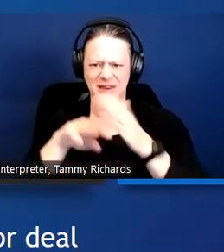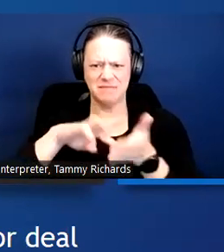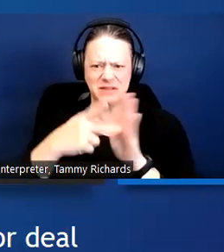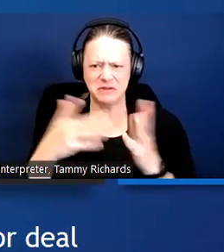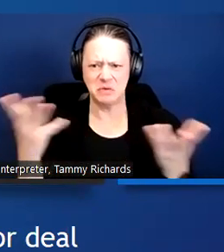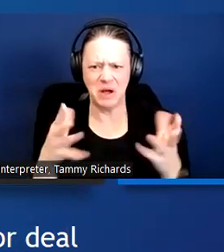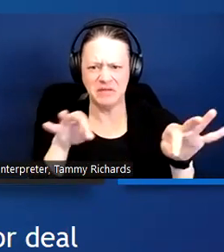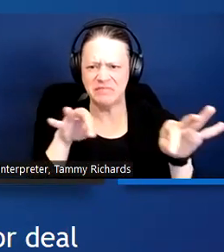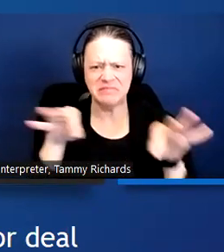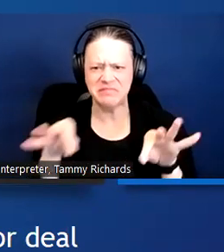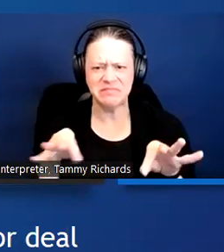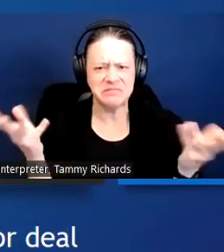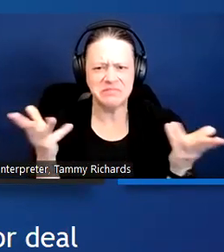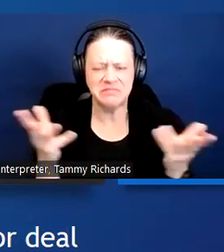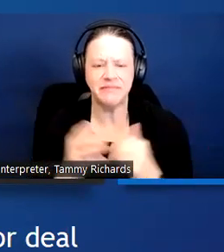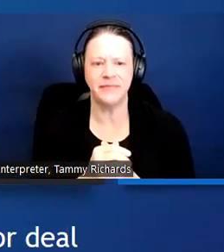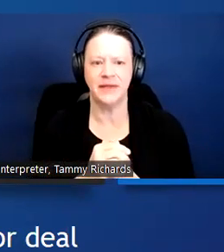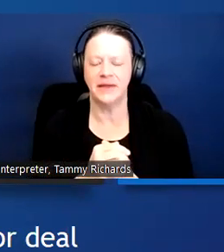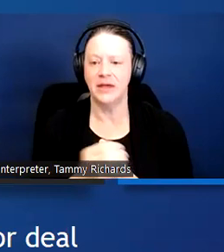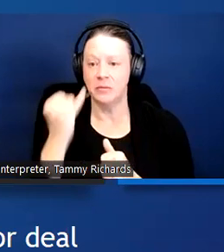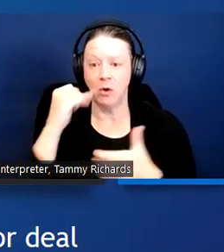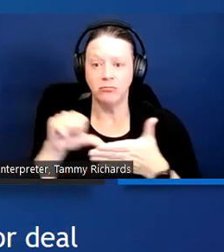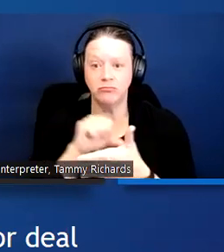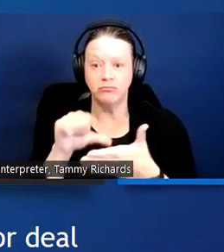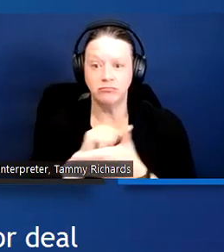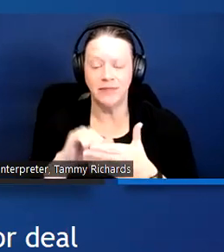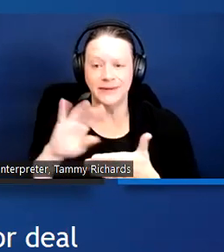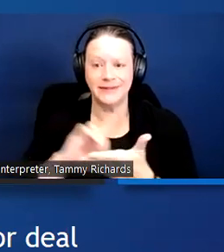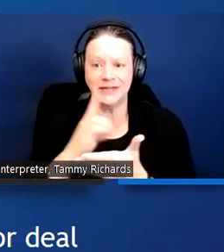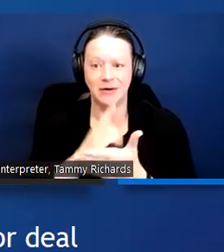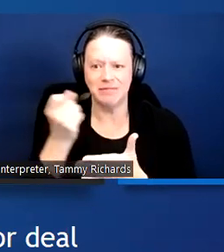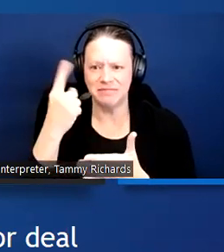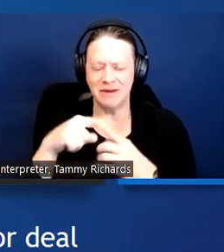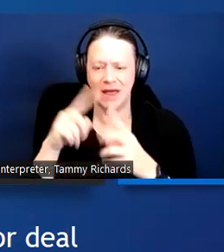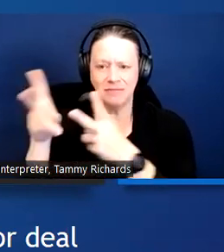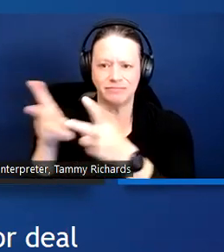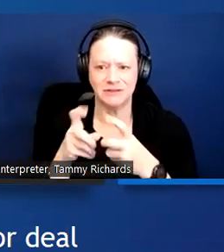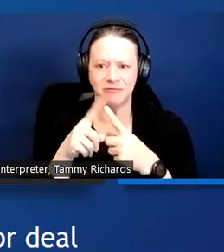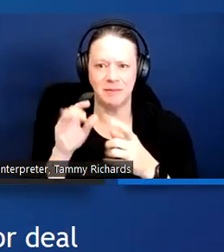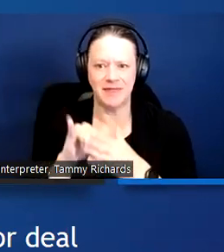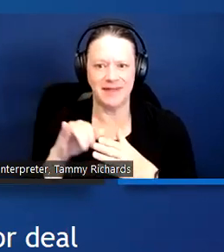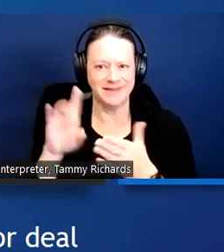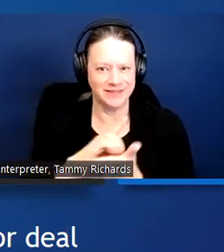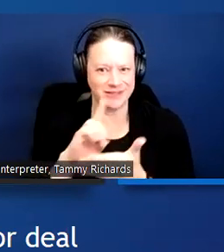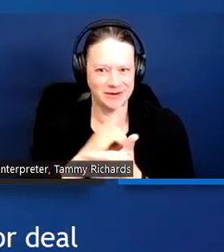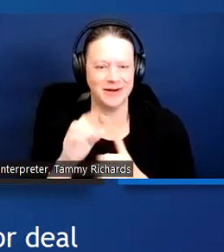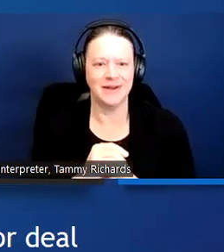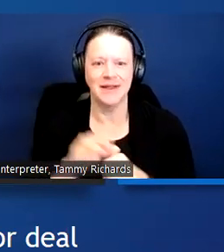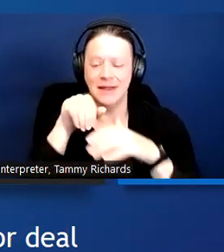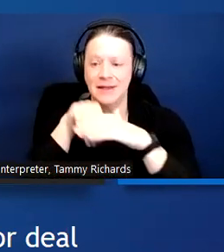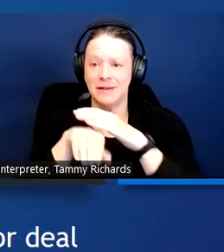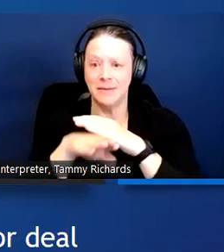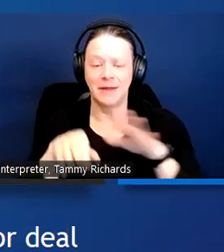that term. So when you look it up in the dictionary, and I pulled this from Merriam-Webster, accessibility is defined